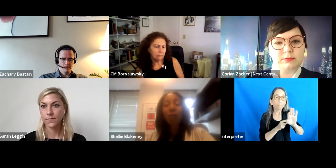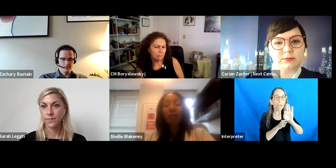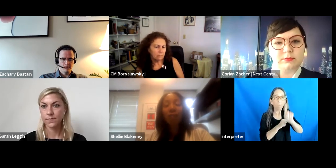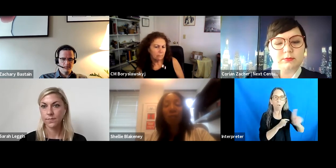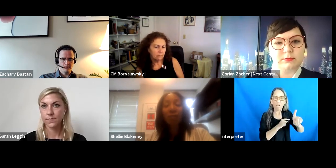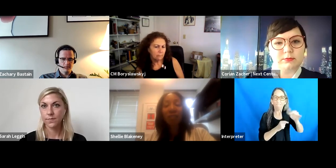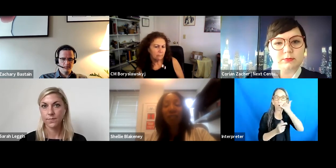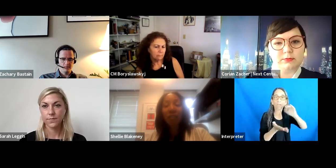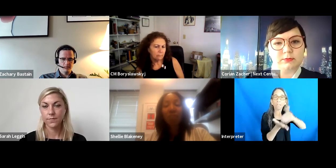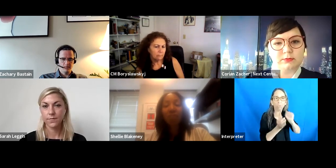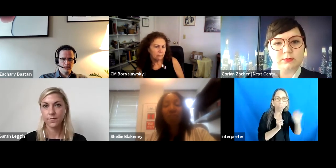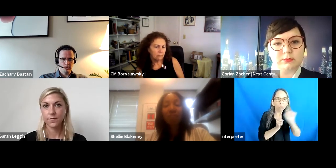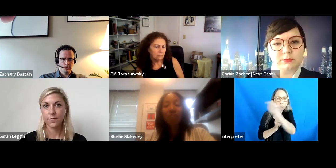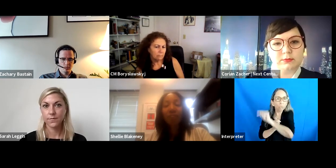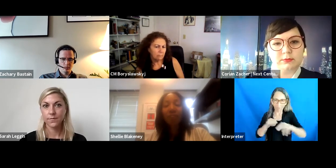it's close to 50%.